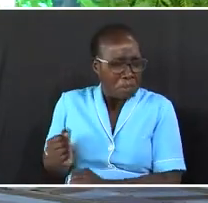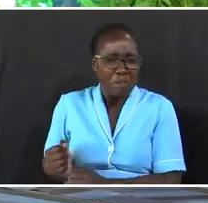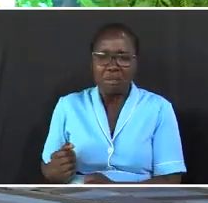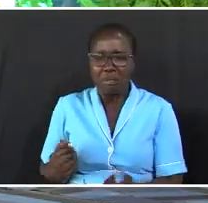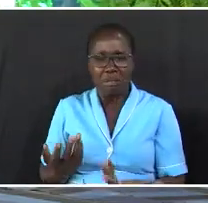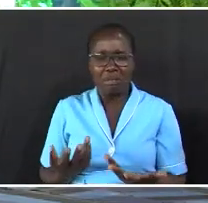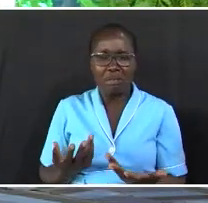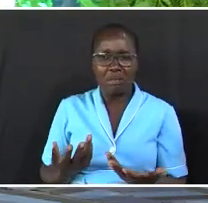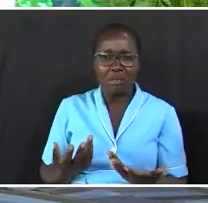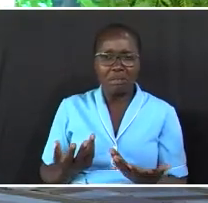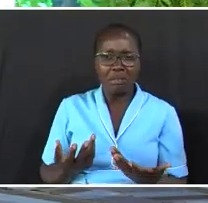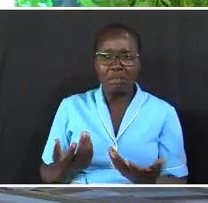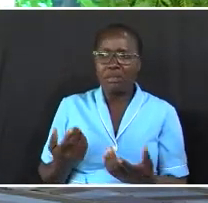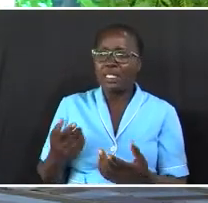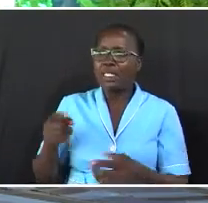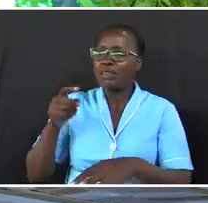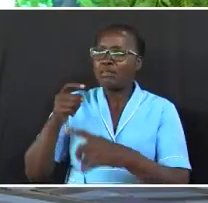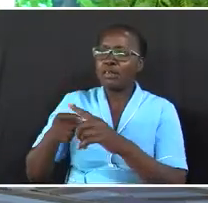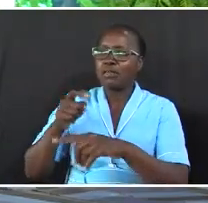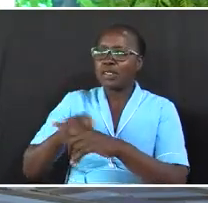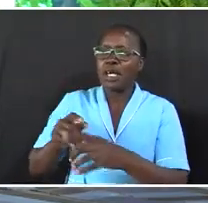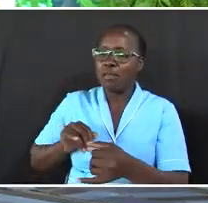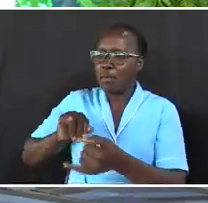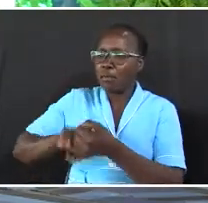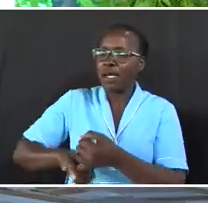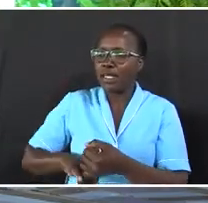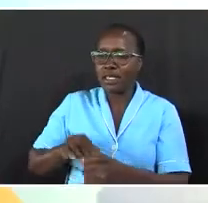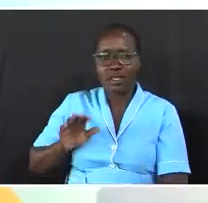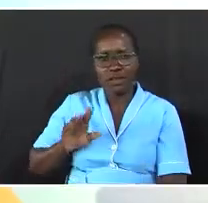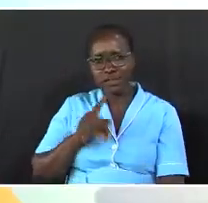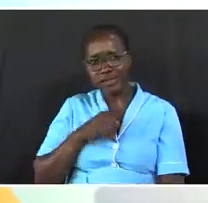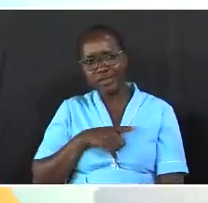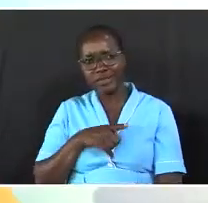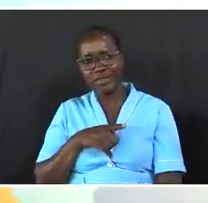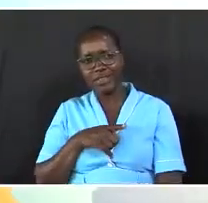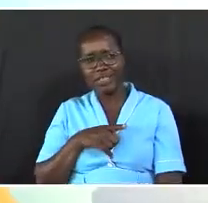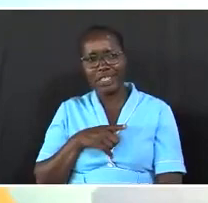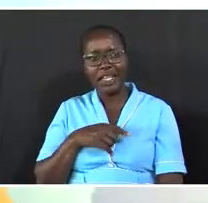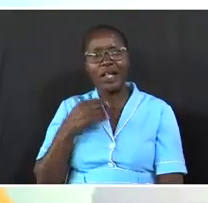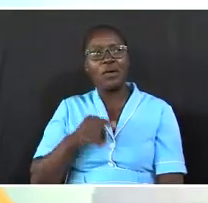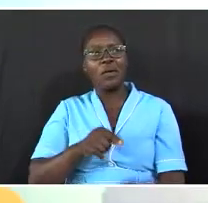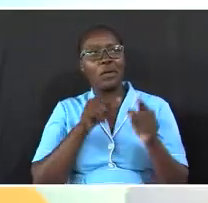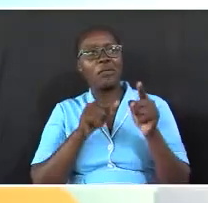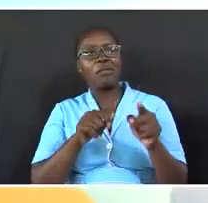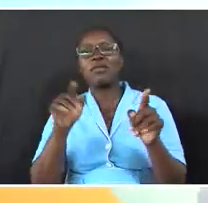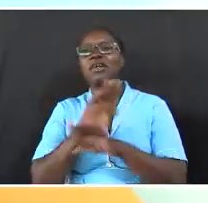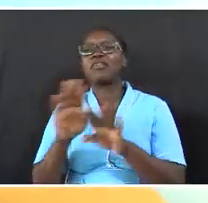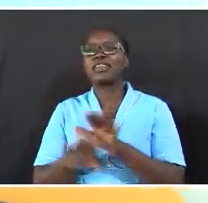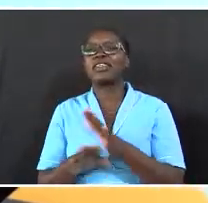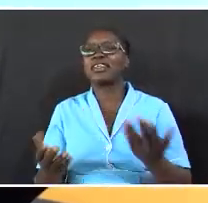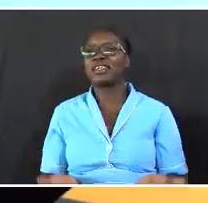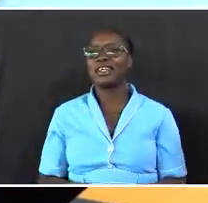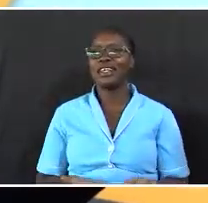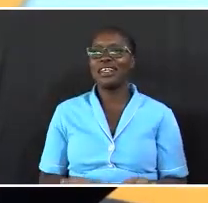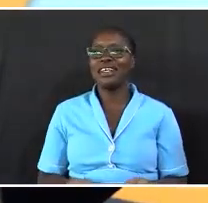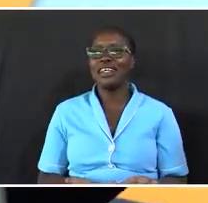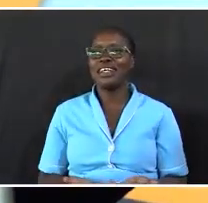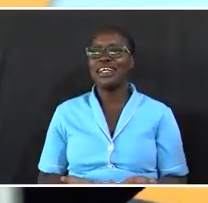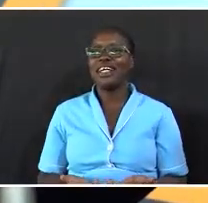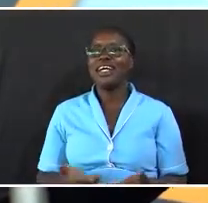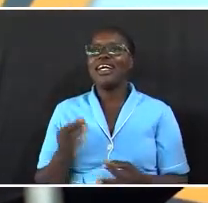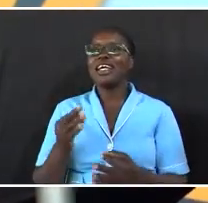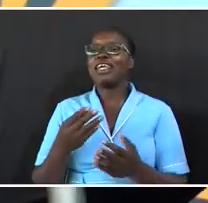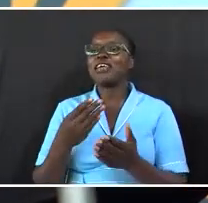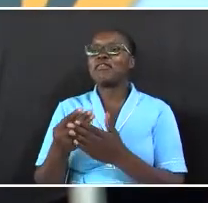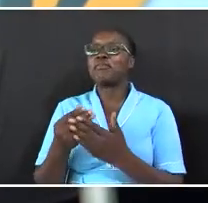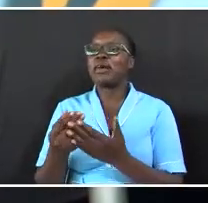And, you know, since he married that woman, women, always blamed for everything. When the men don't give